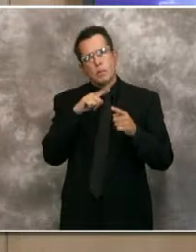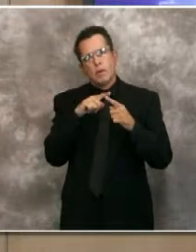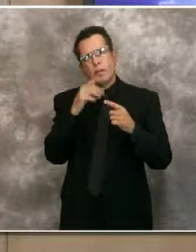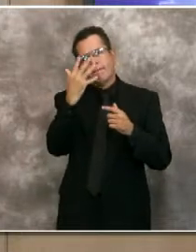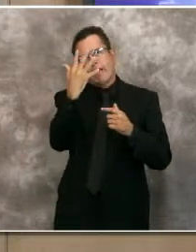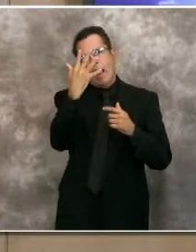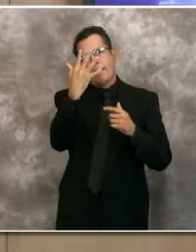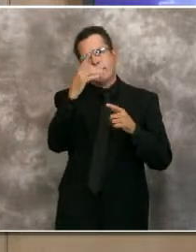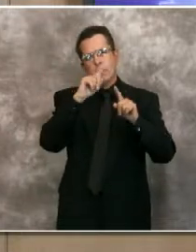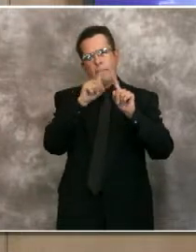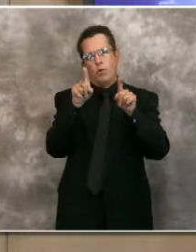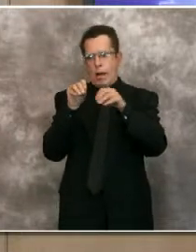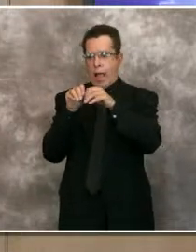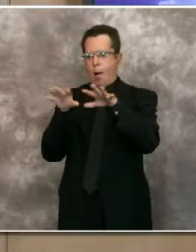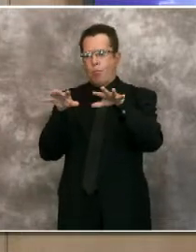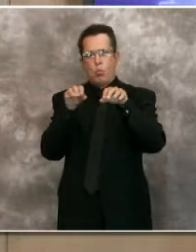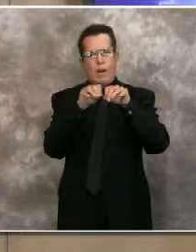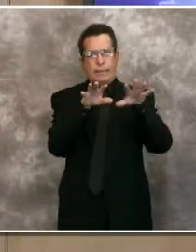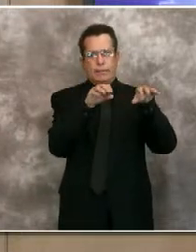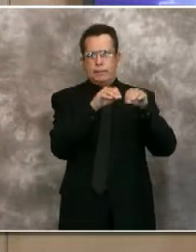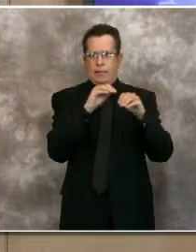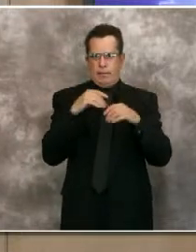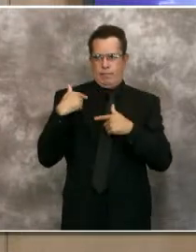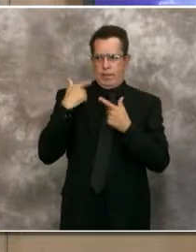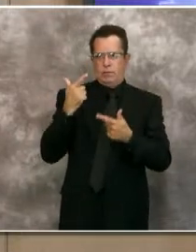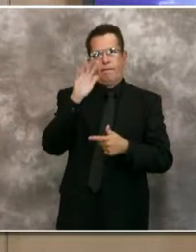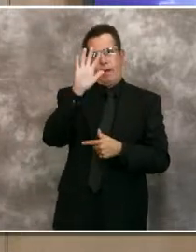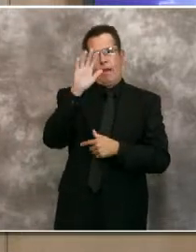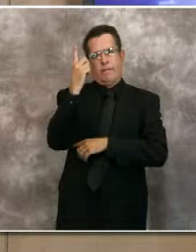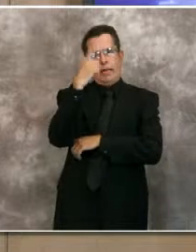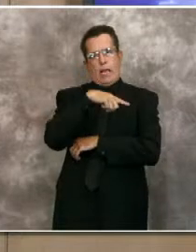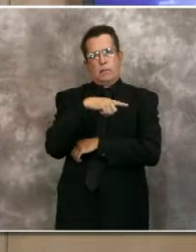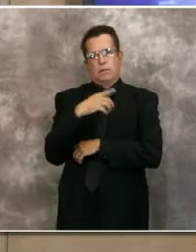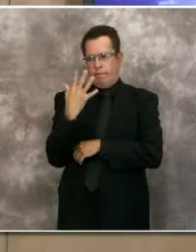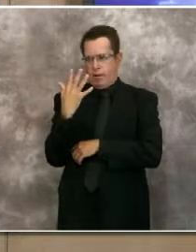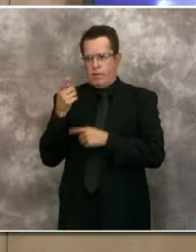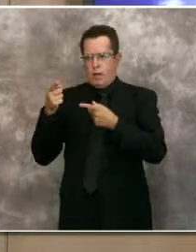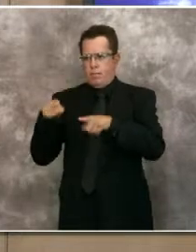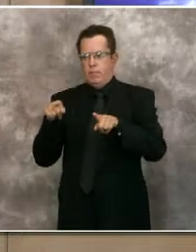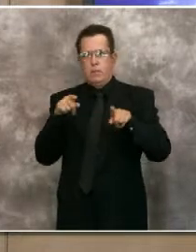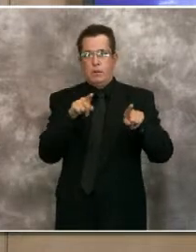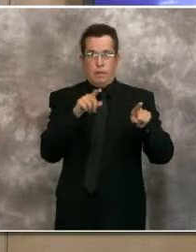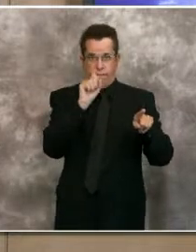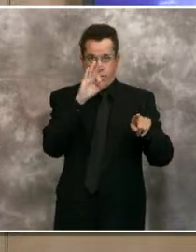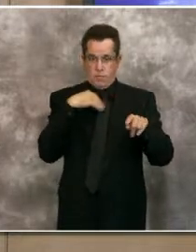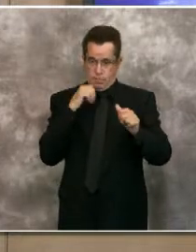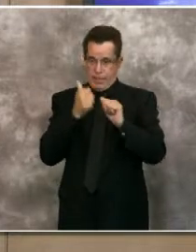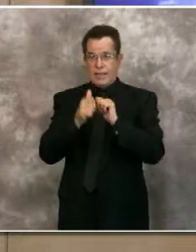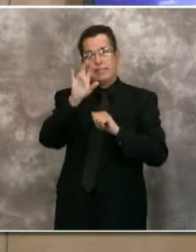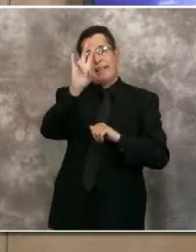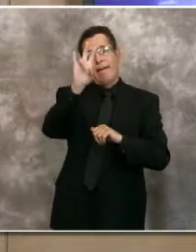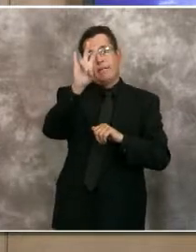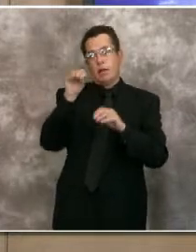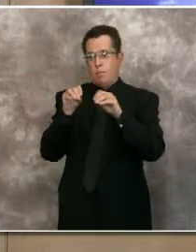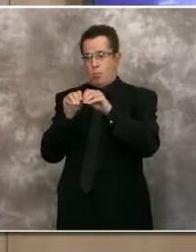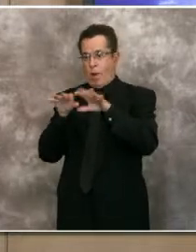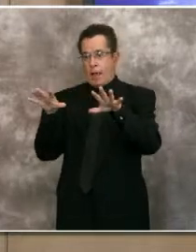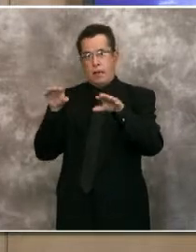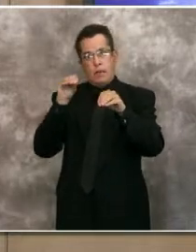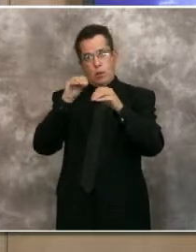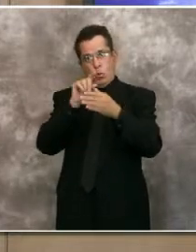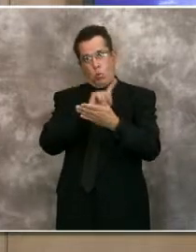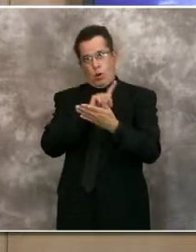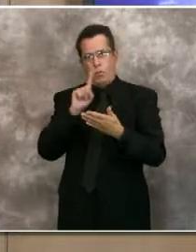community outbreaks occurring in the past 5 days. As you said, if we get to 7, then you have to look